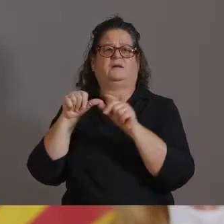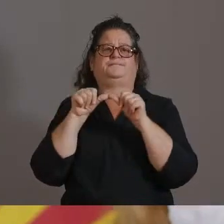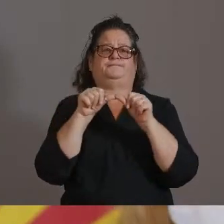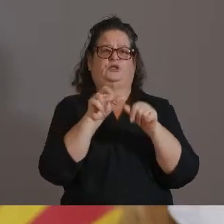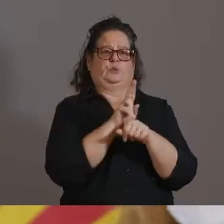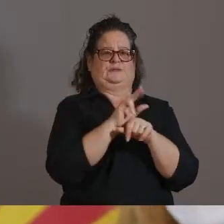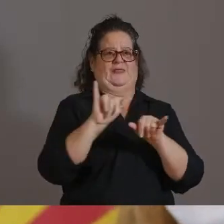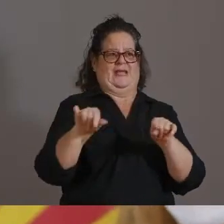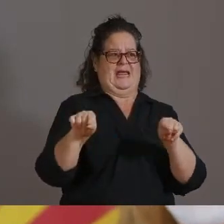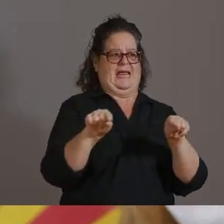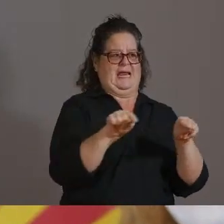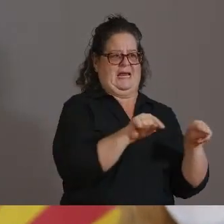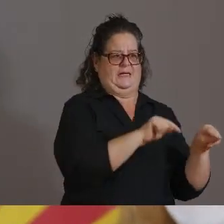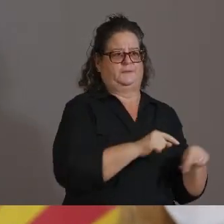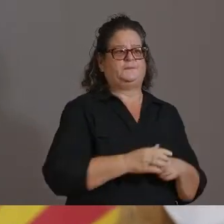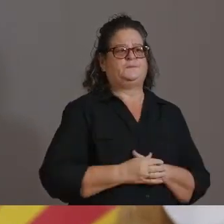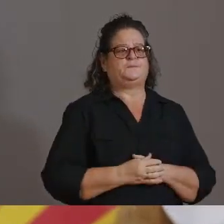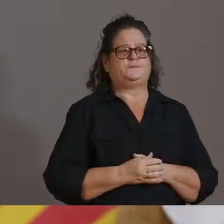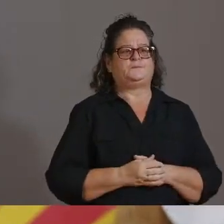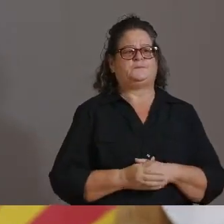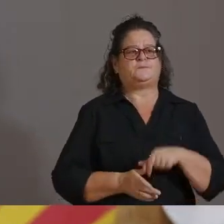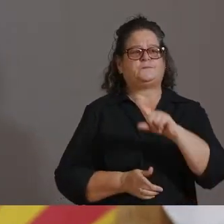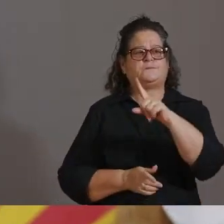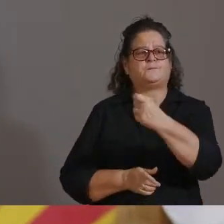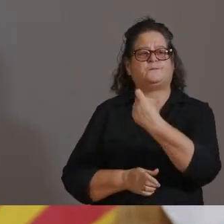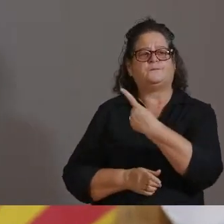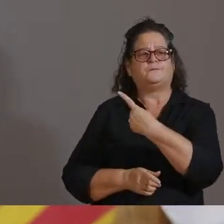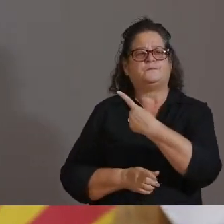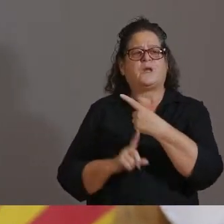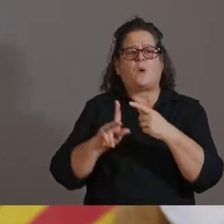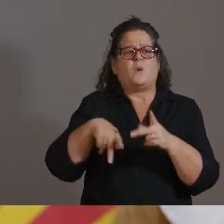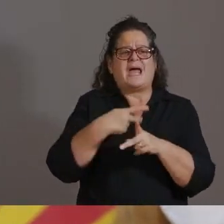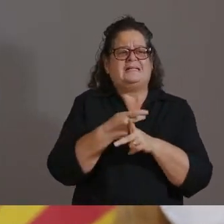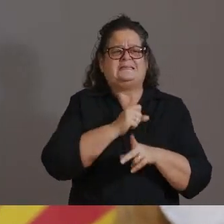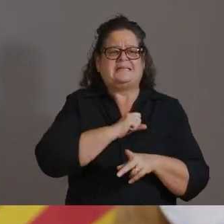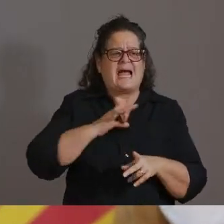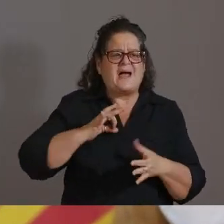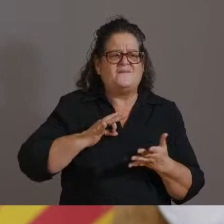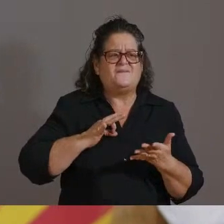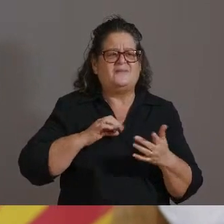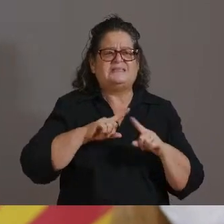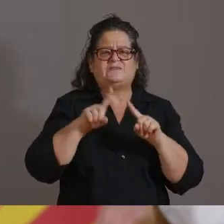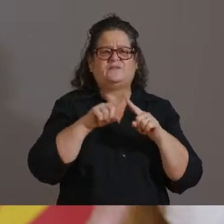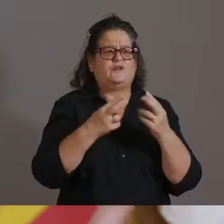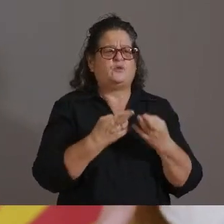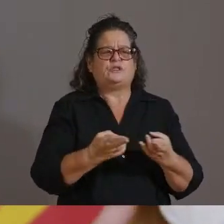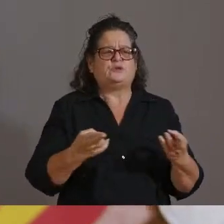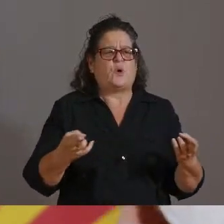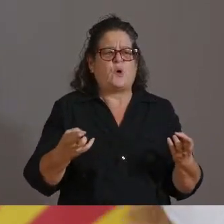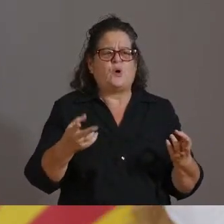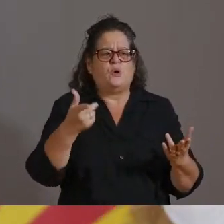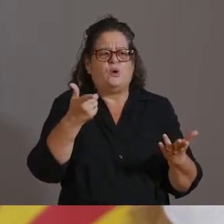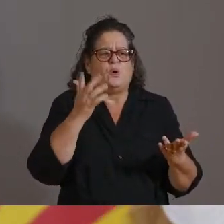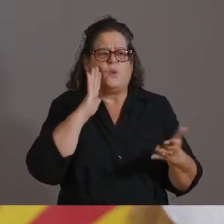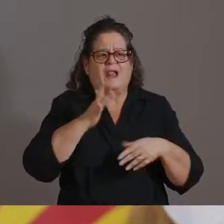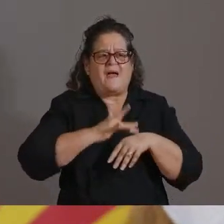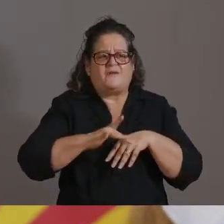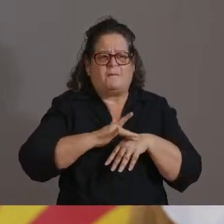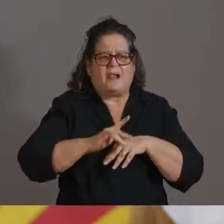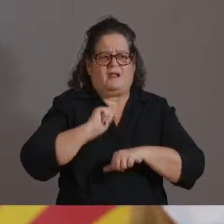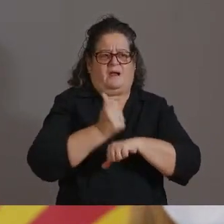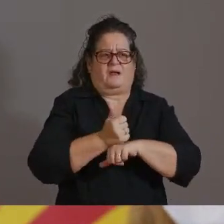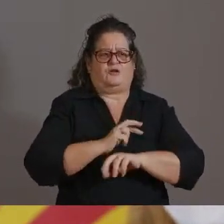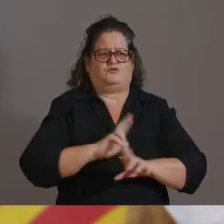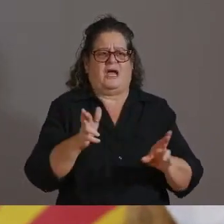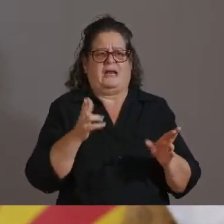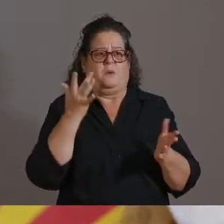resources are you going to be, policing this? We know there are bad actors. You've just shut down some restaurants here or bars